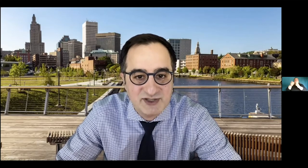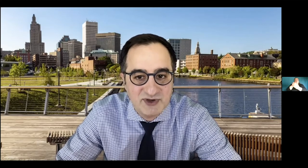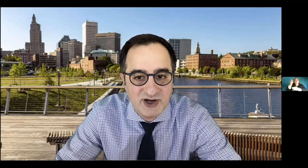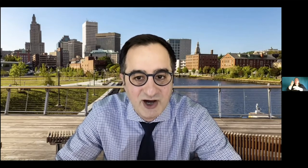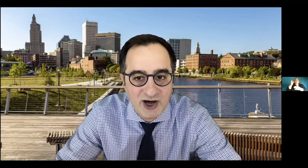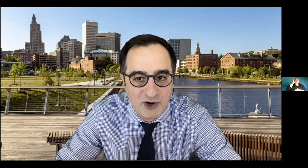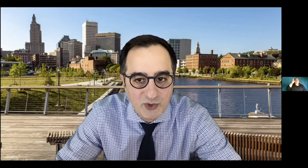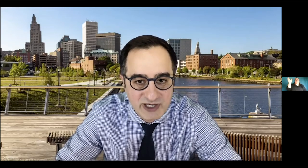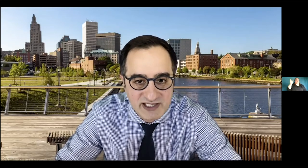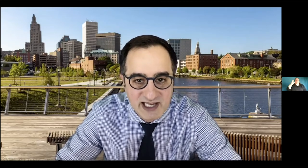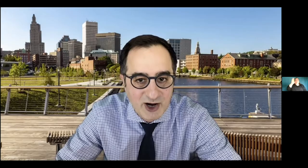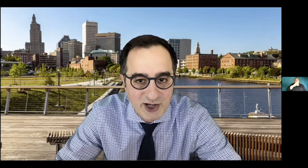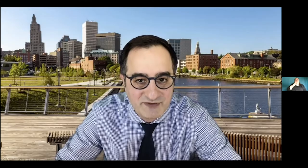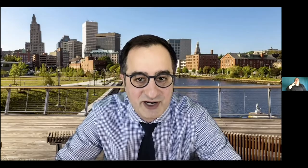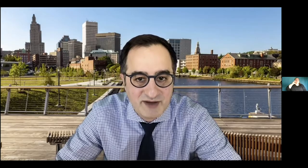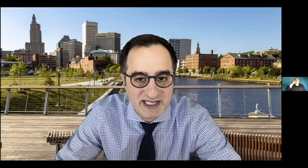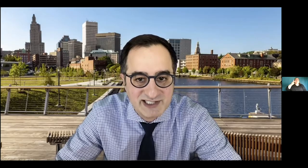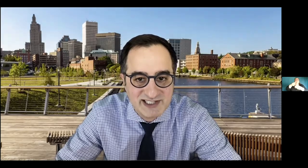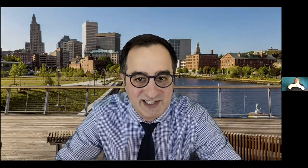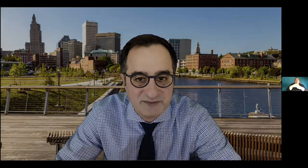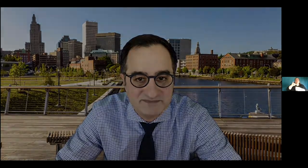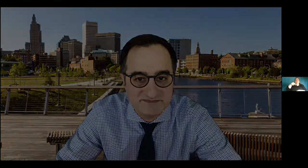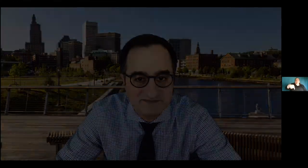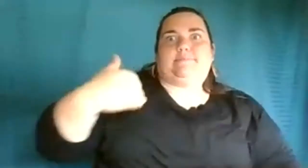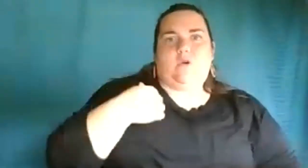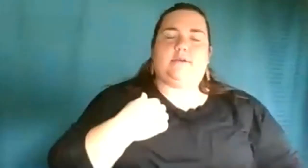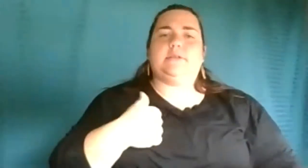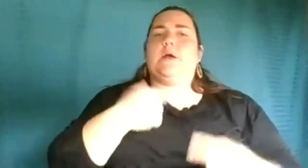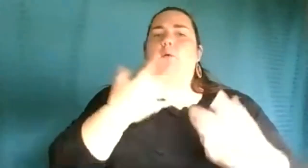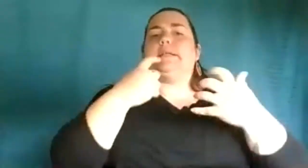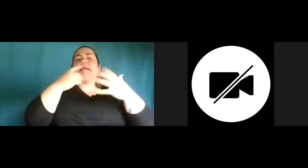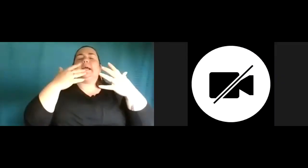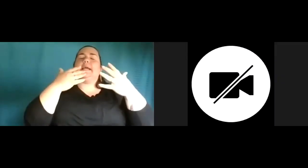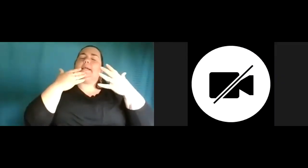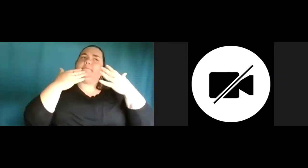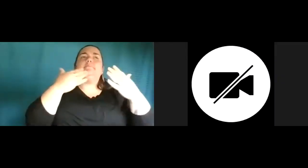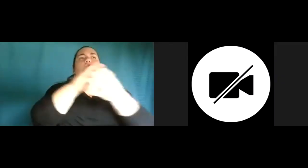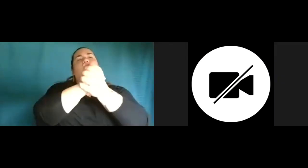Congratulations to our awardees and all of our nominees this year.